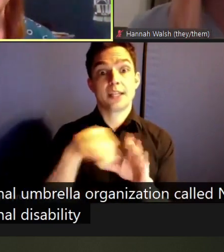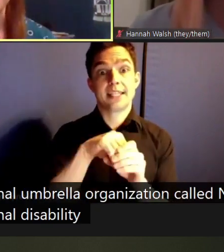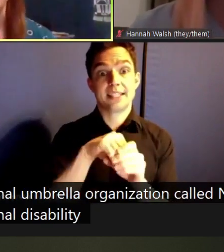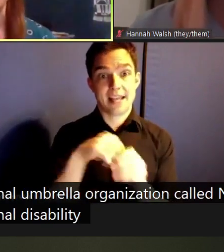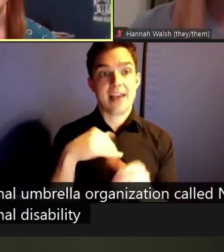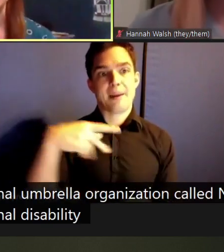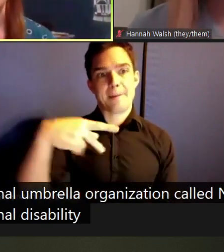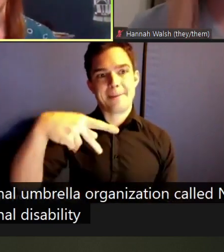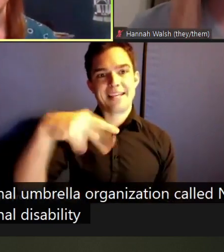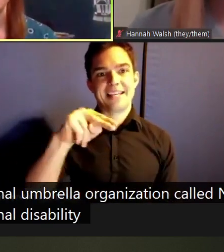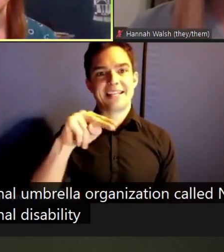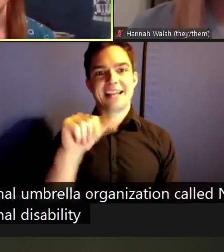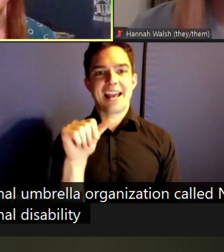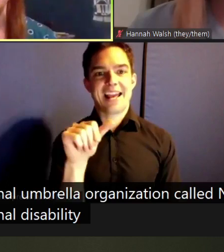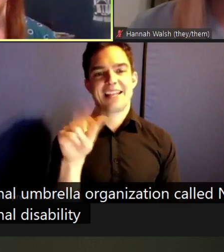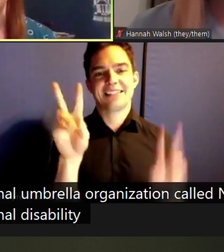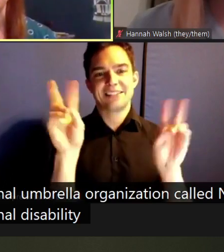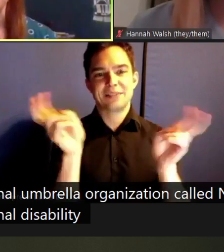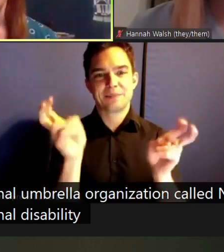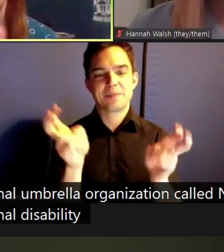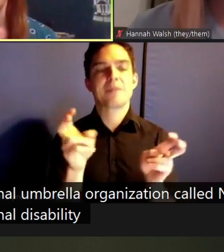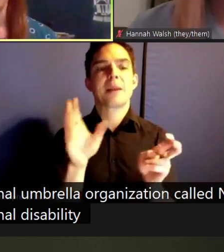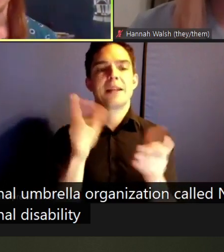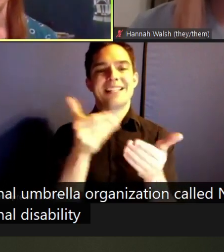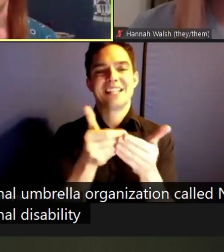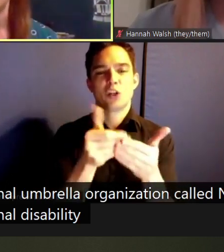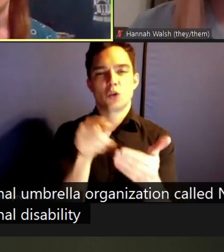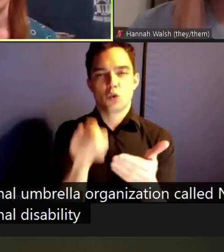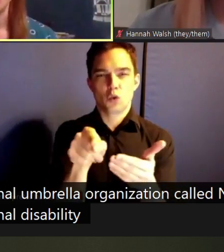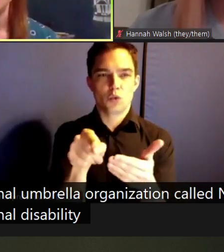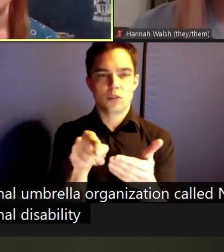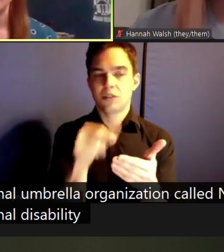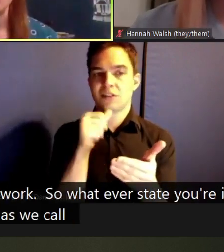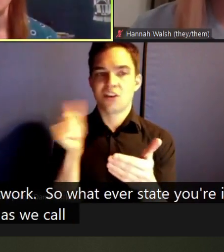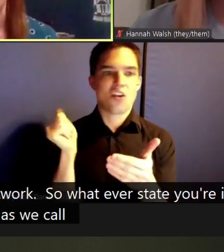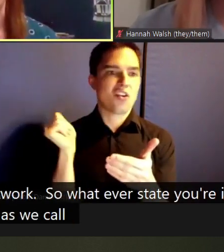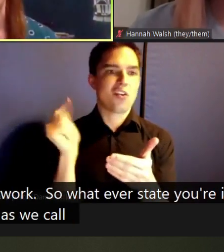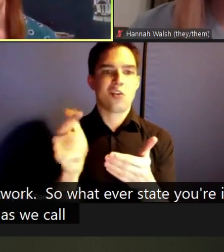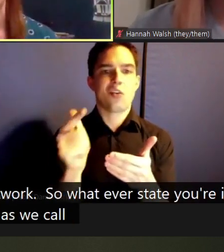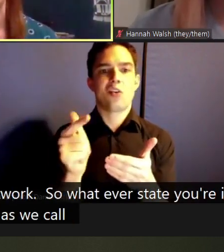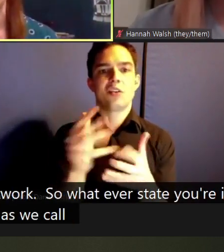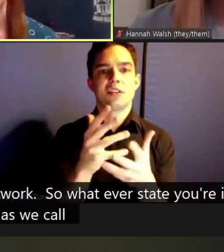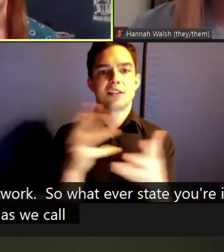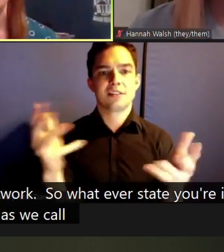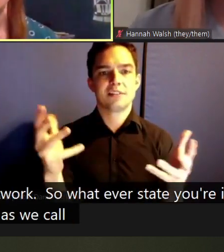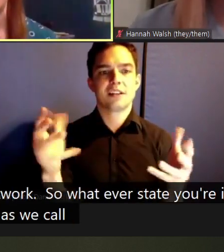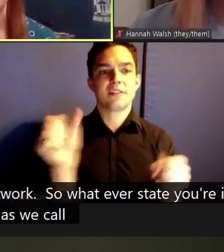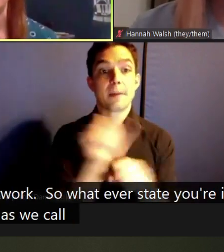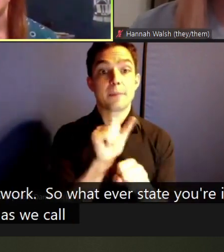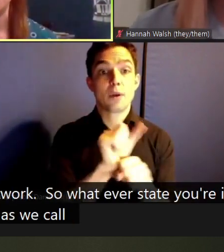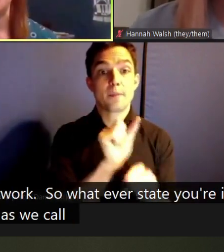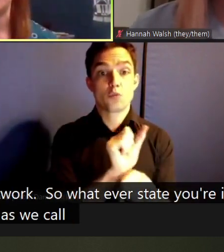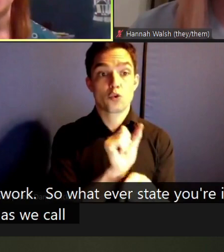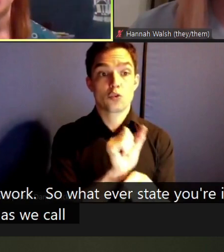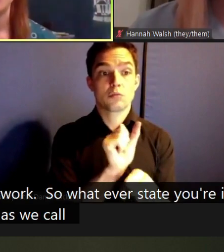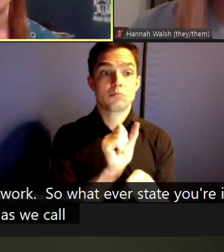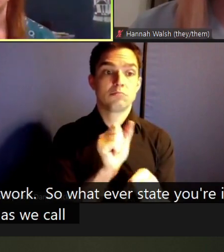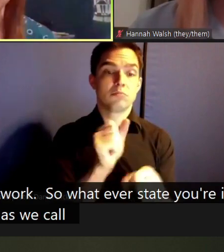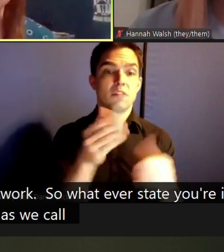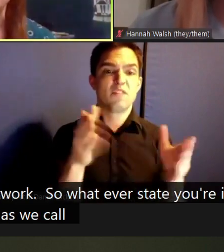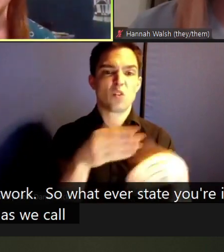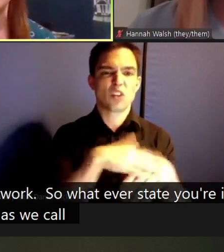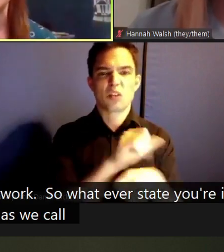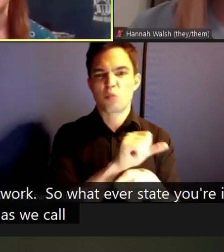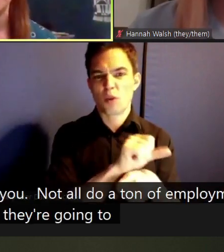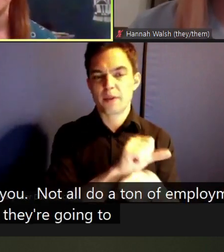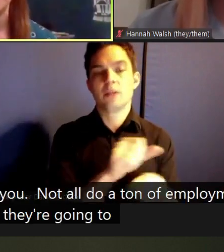P&A, as we call them, by you. Not all do a ton of employment work, but they're going to be places that will be able to answer some